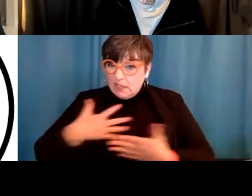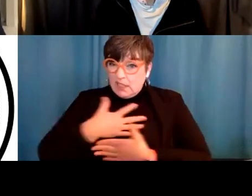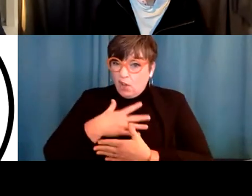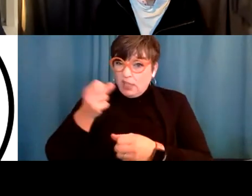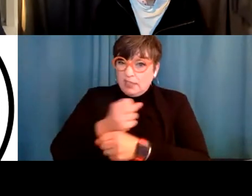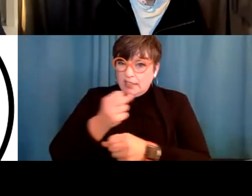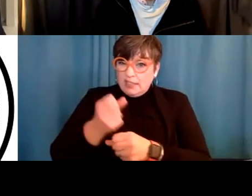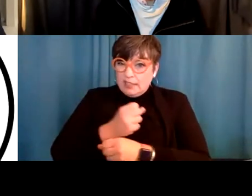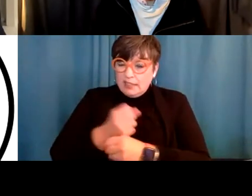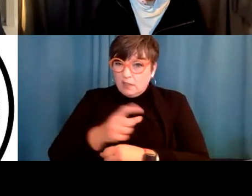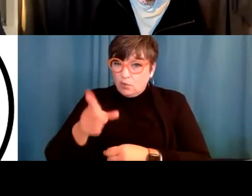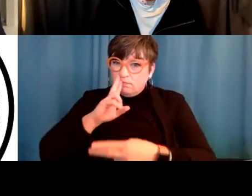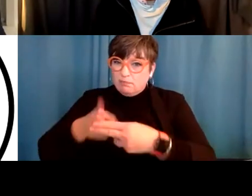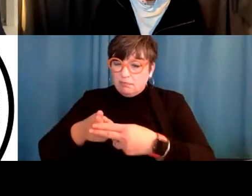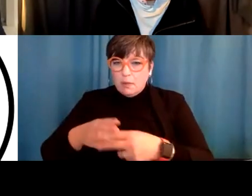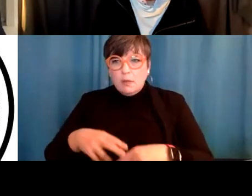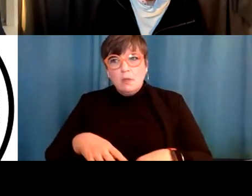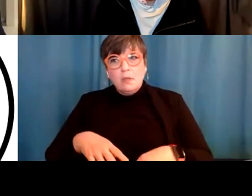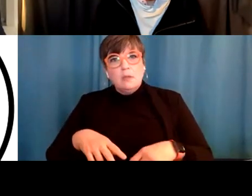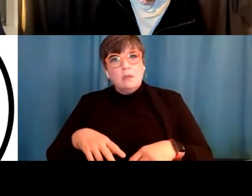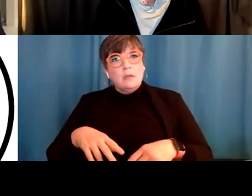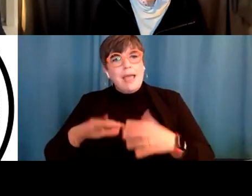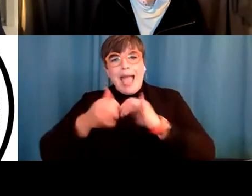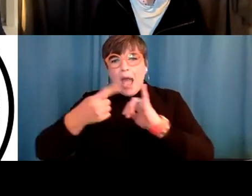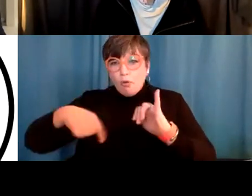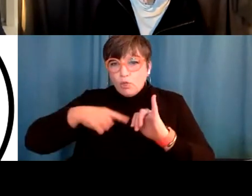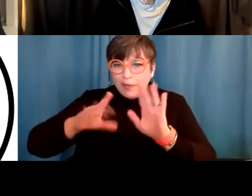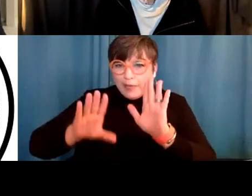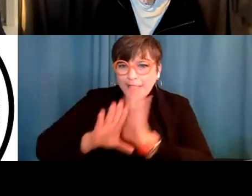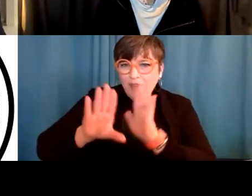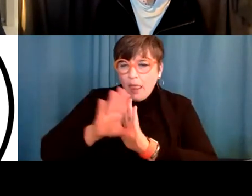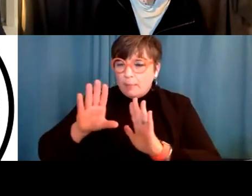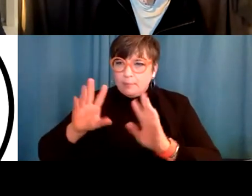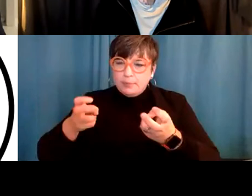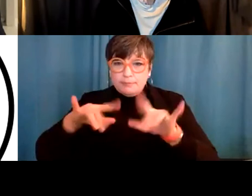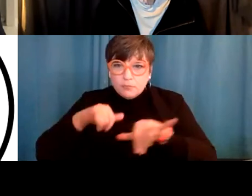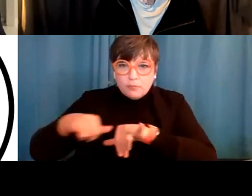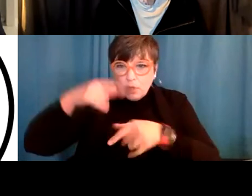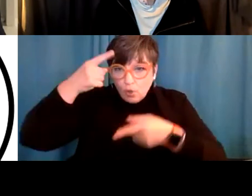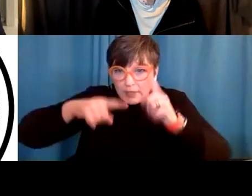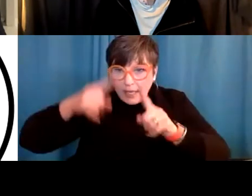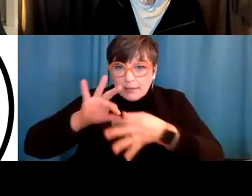develop a consensus around facts or around the truth?